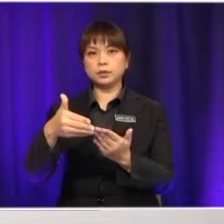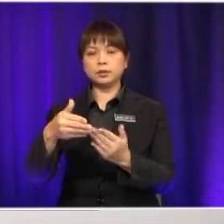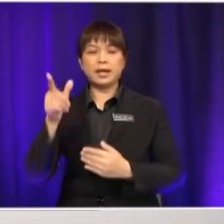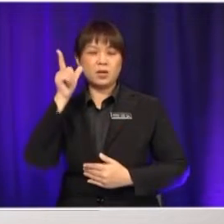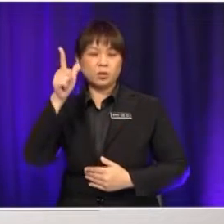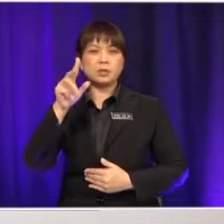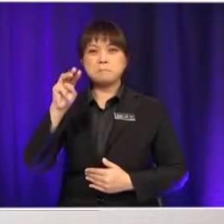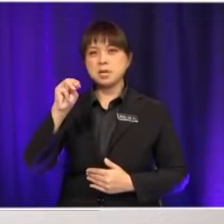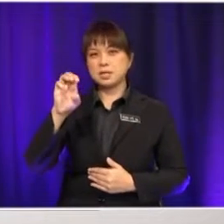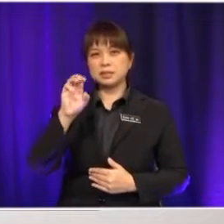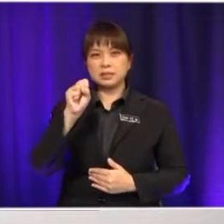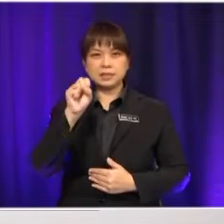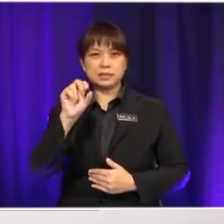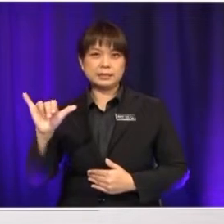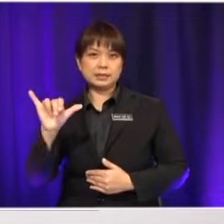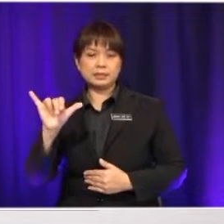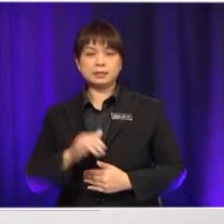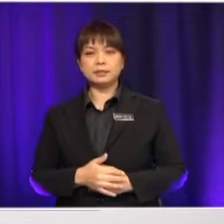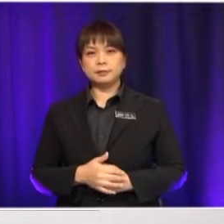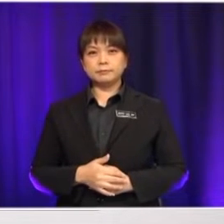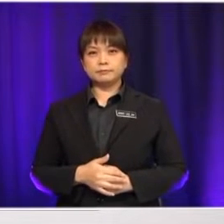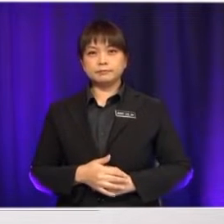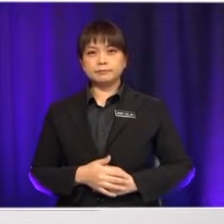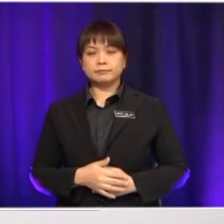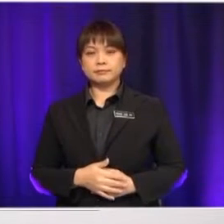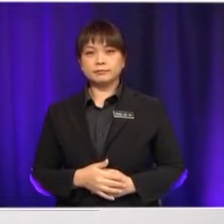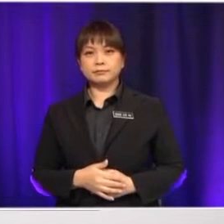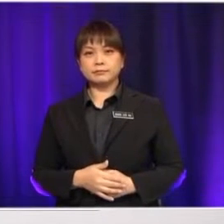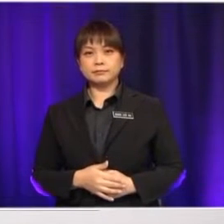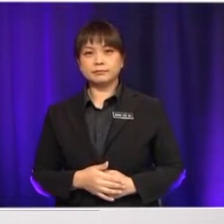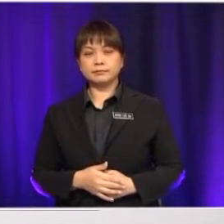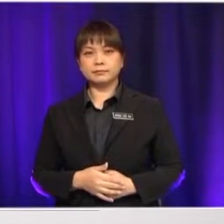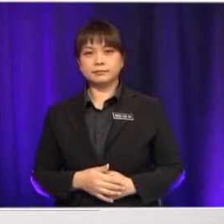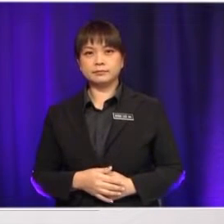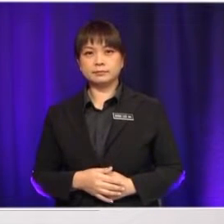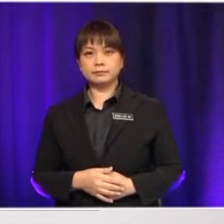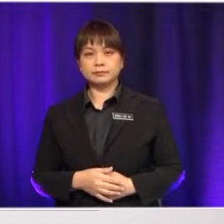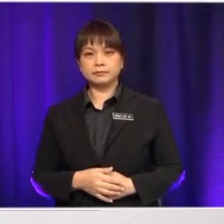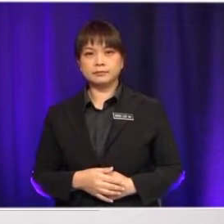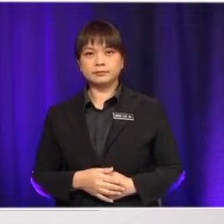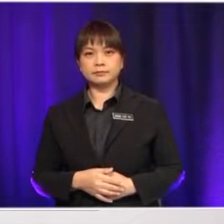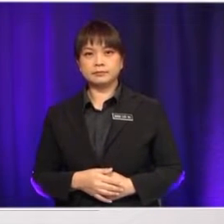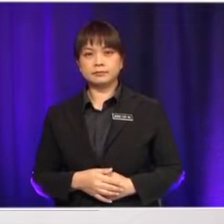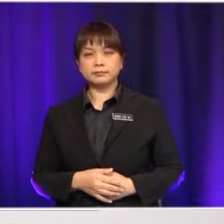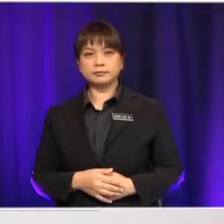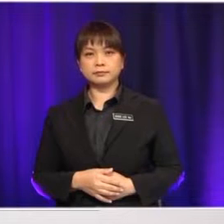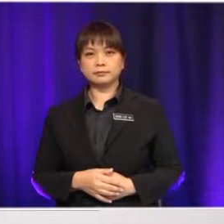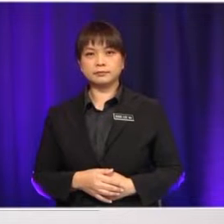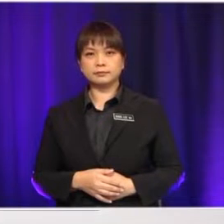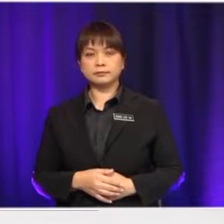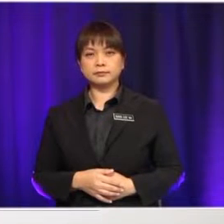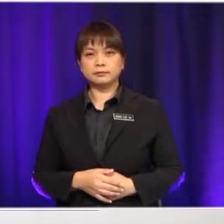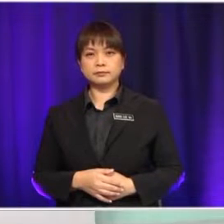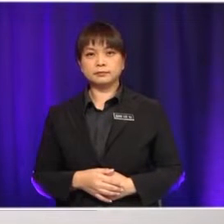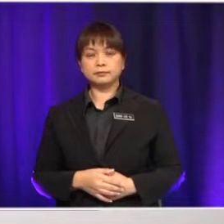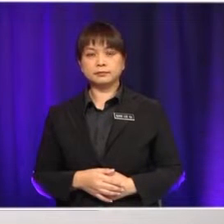I see. Okay. So she went directly into telling what she doesn't like about right? the Dislike desktop. the desktop computer, right? Okay.